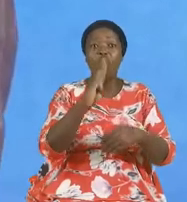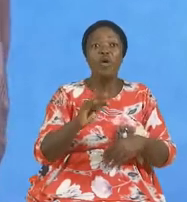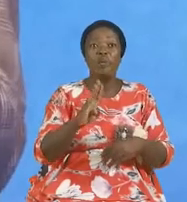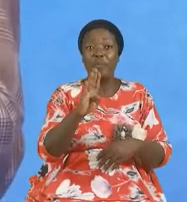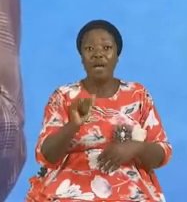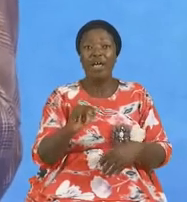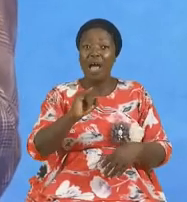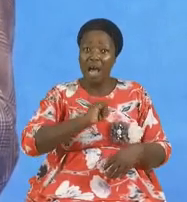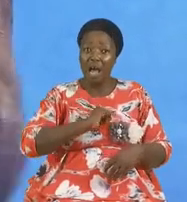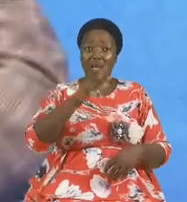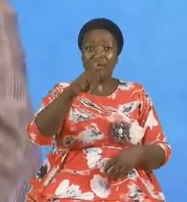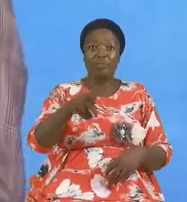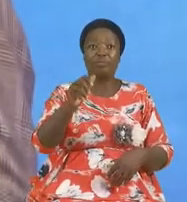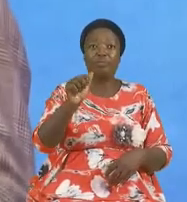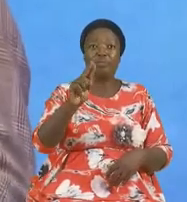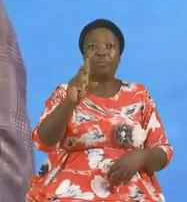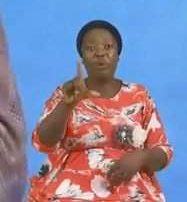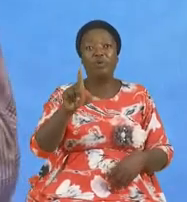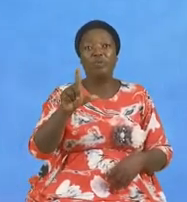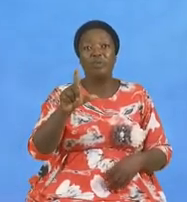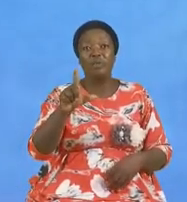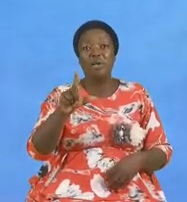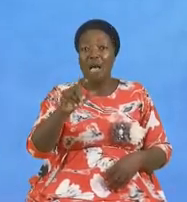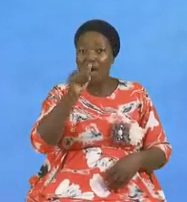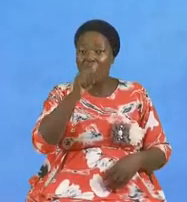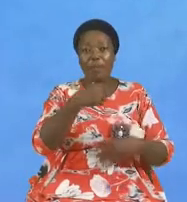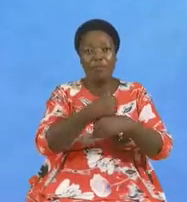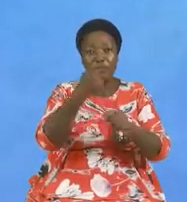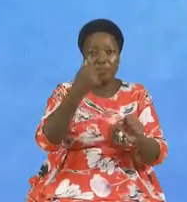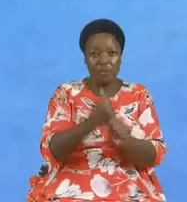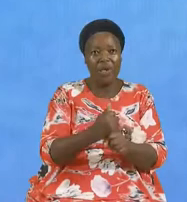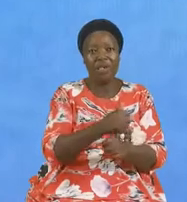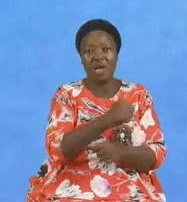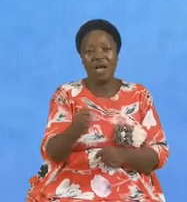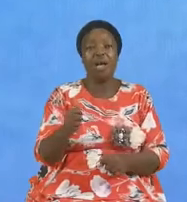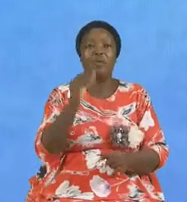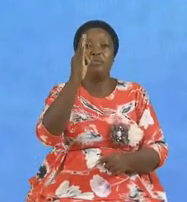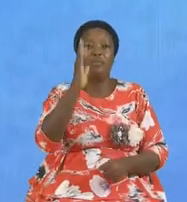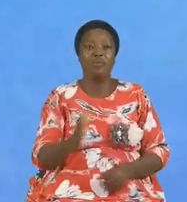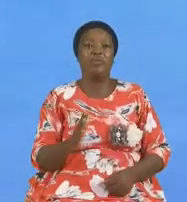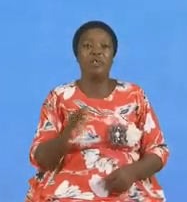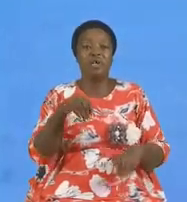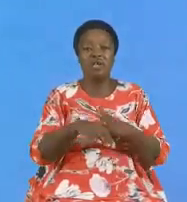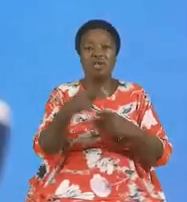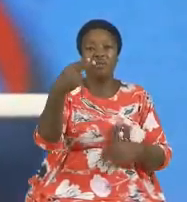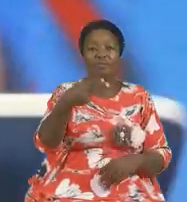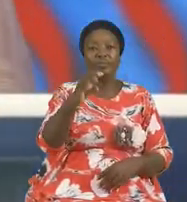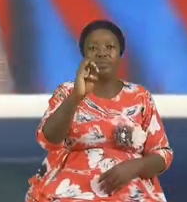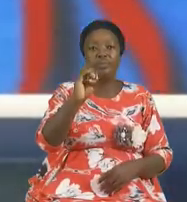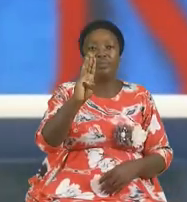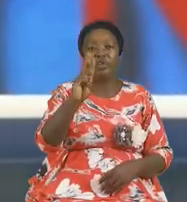creature which is under heaven, whereby I, Paul, whereof I, Paul, am made